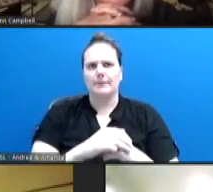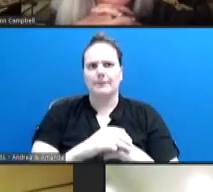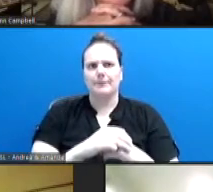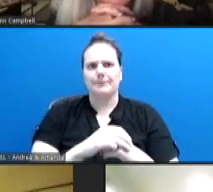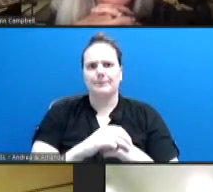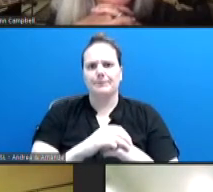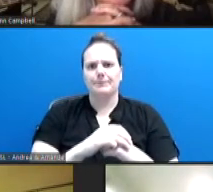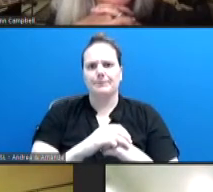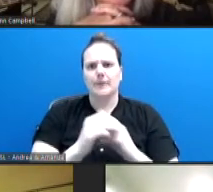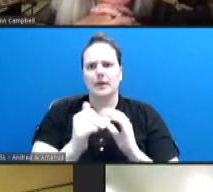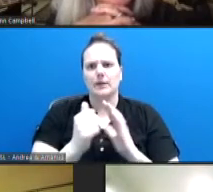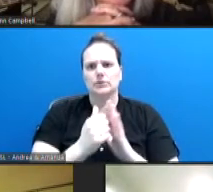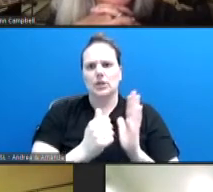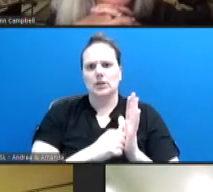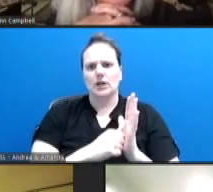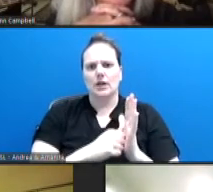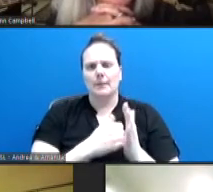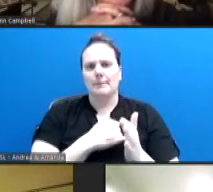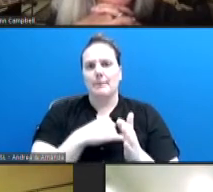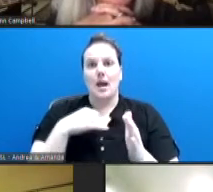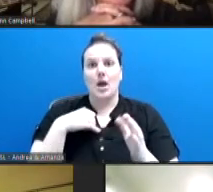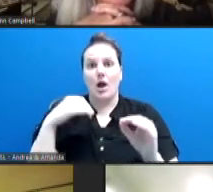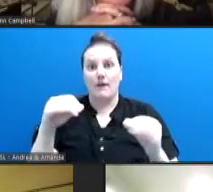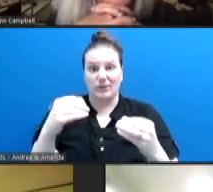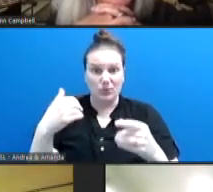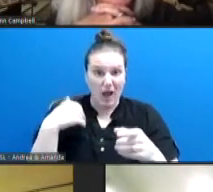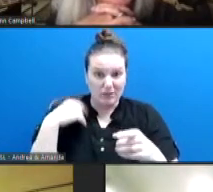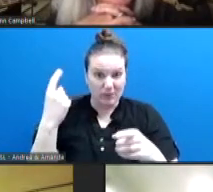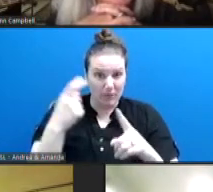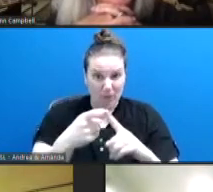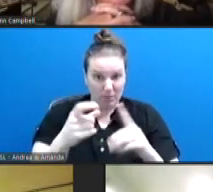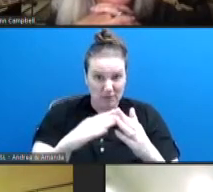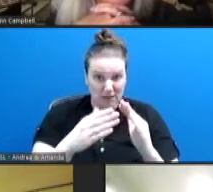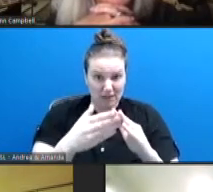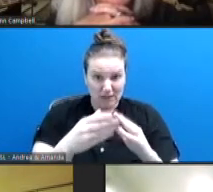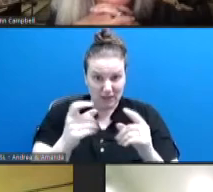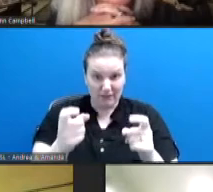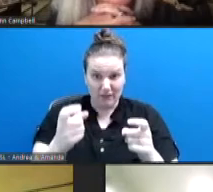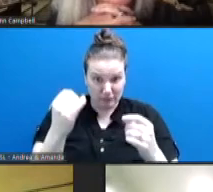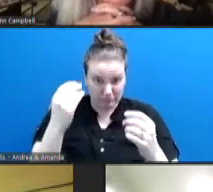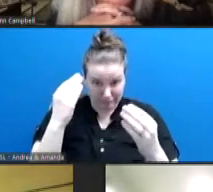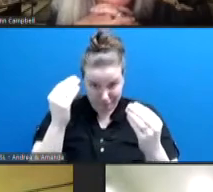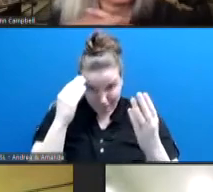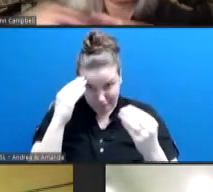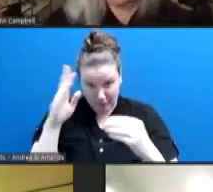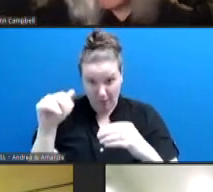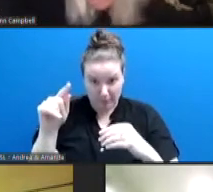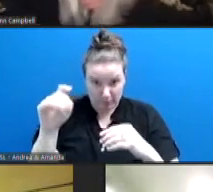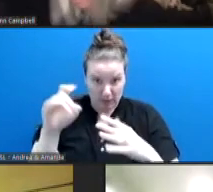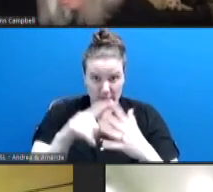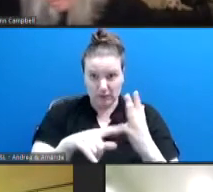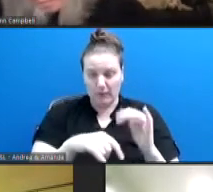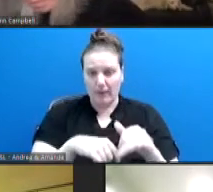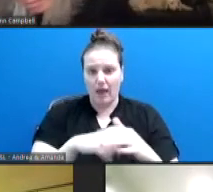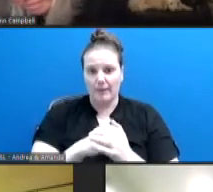agenda, the mayor's office. So did we have anyone from the city giving updates that joined